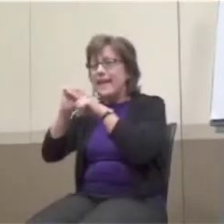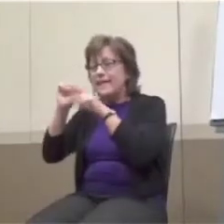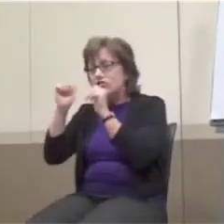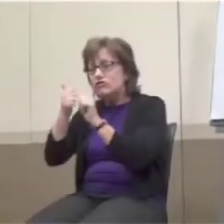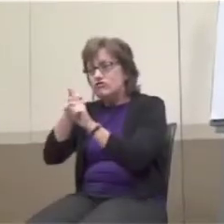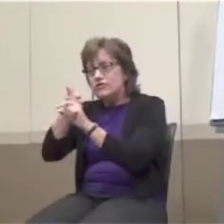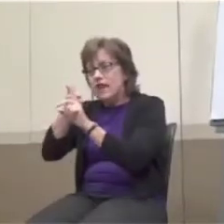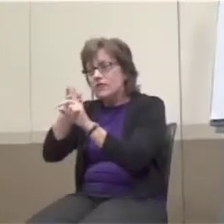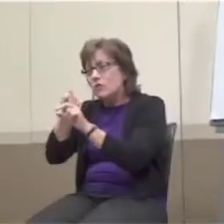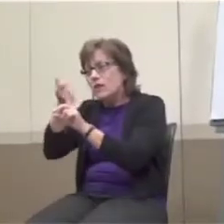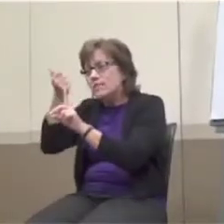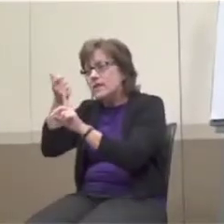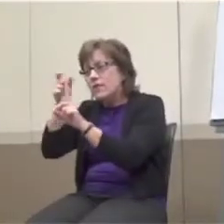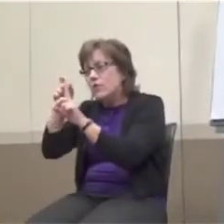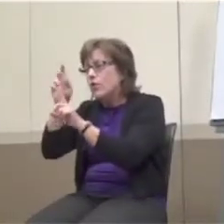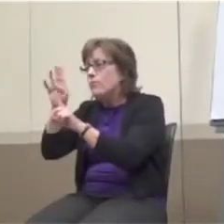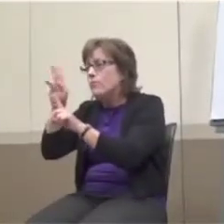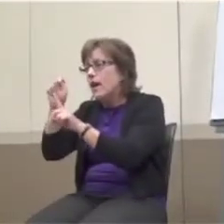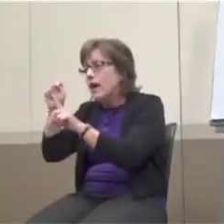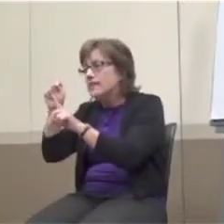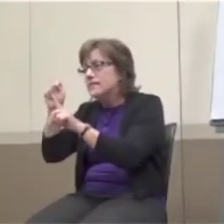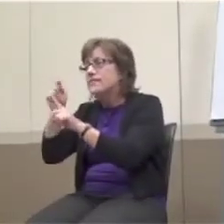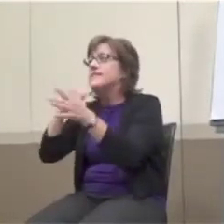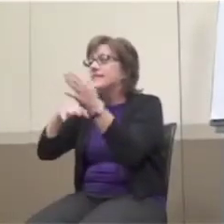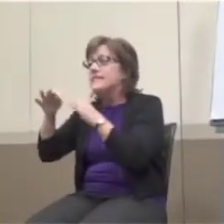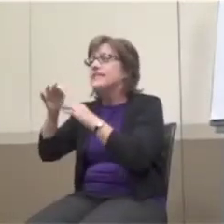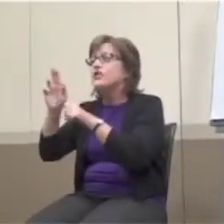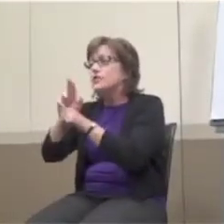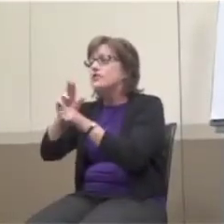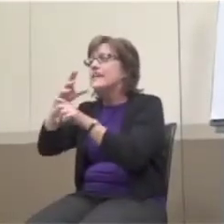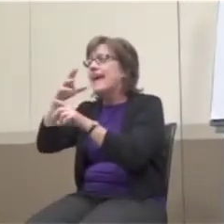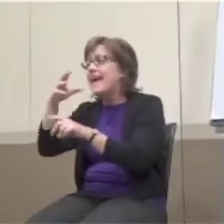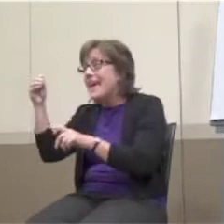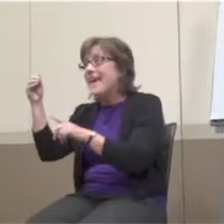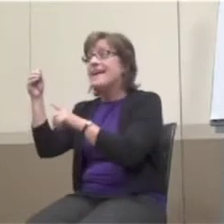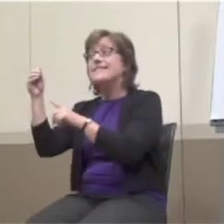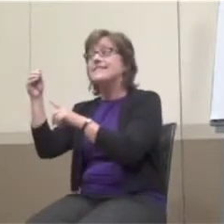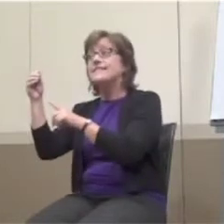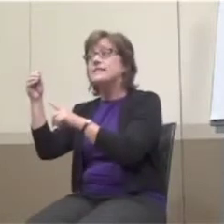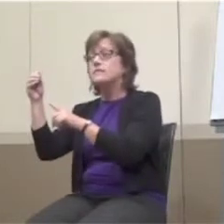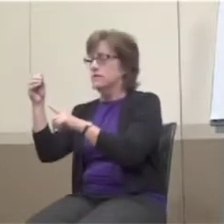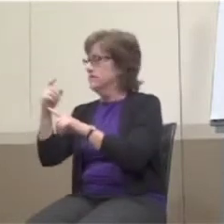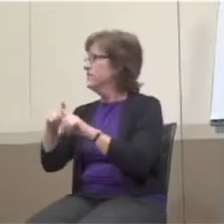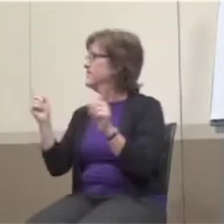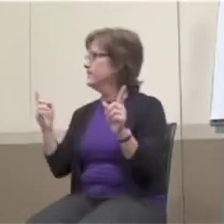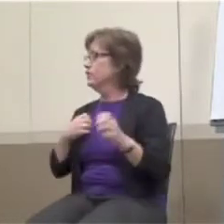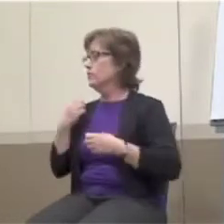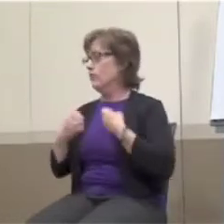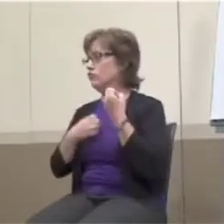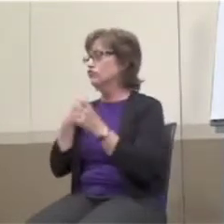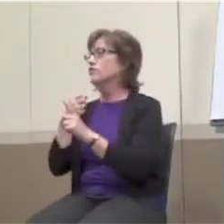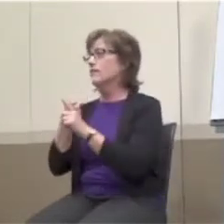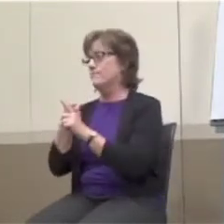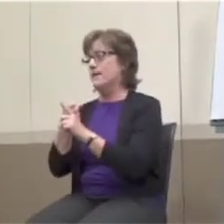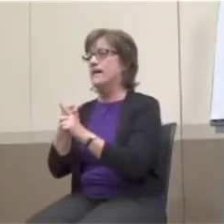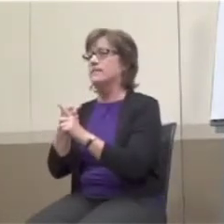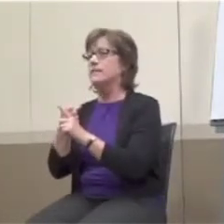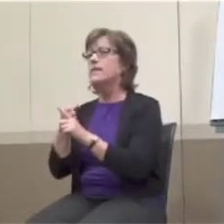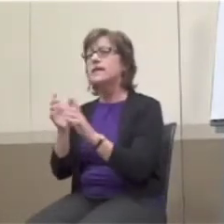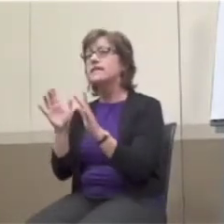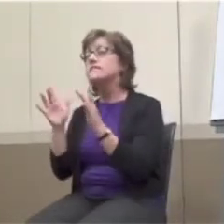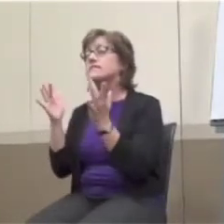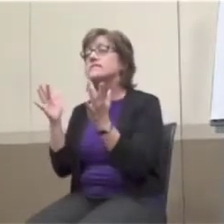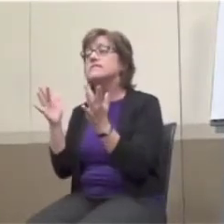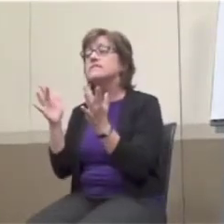that word but and use the word and instead, it has a different emotional impact. It's